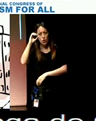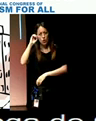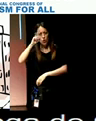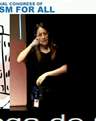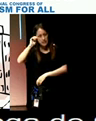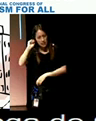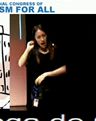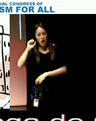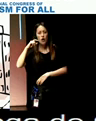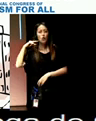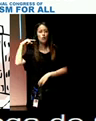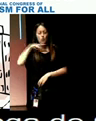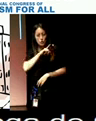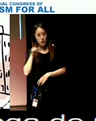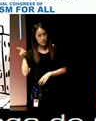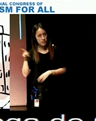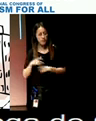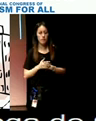Capernaum.